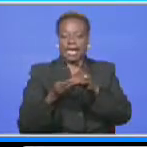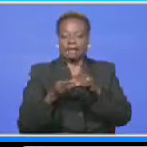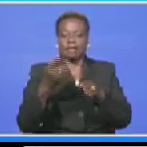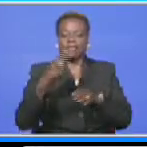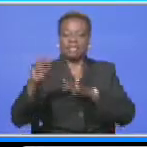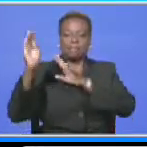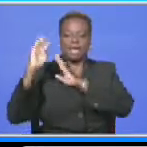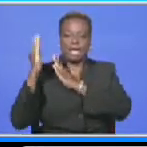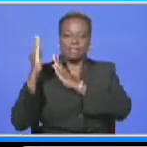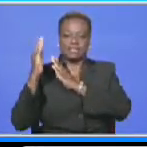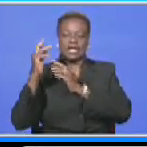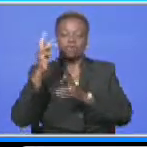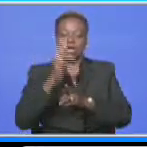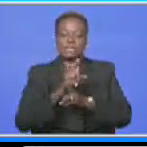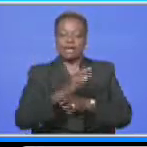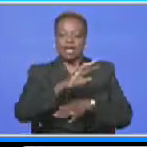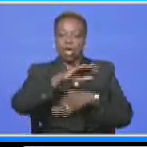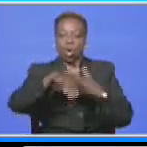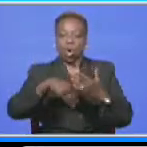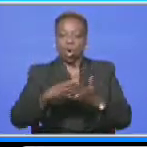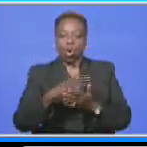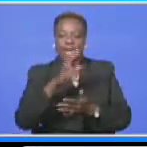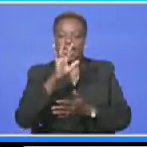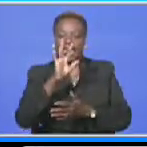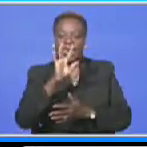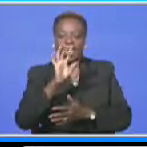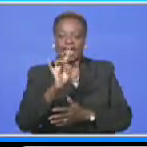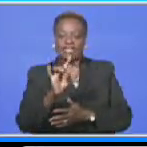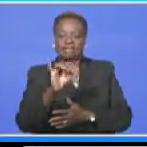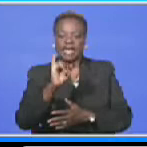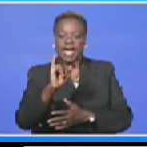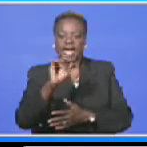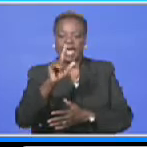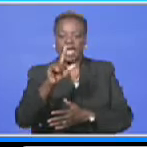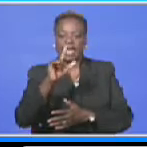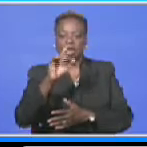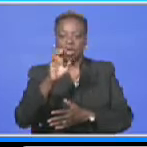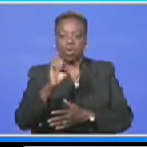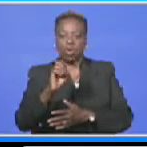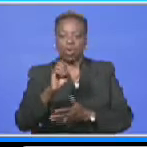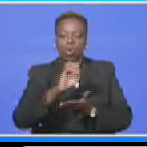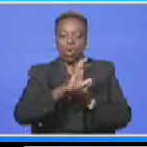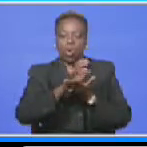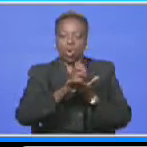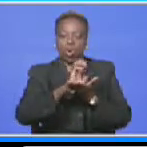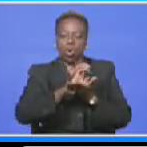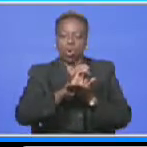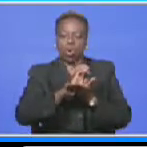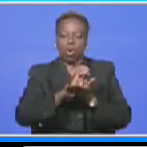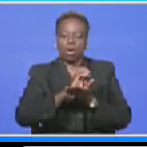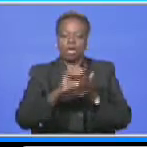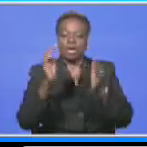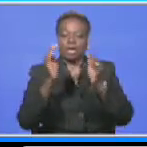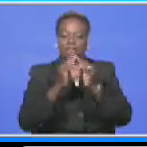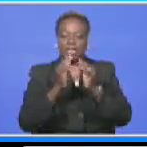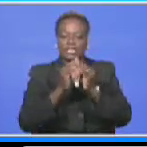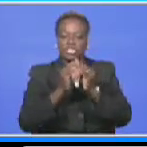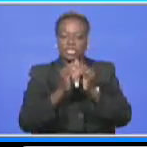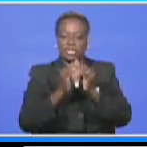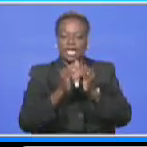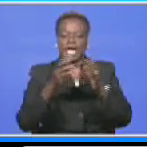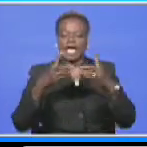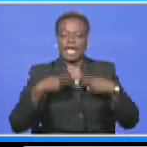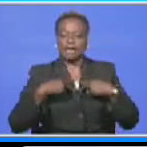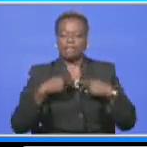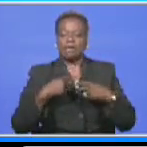has ratified all 8 of the ILO core conventions and implemented a significant number